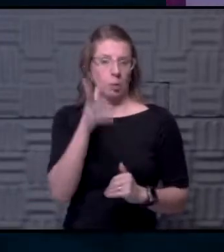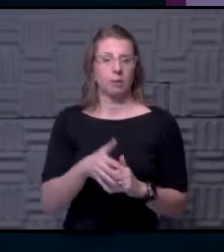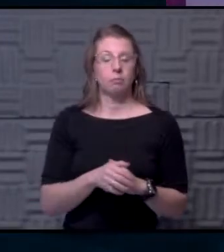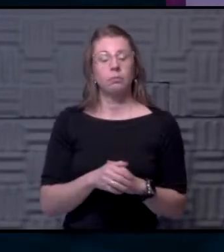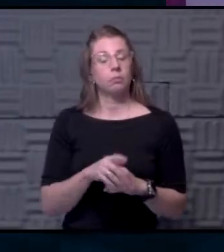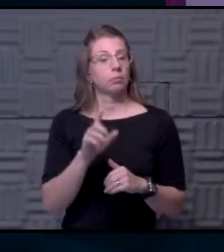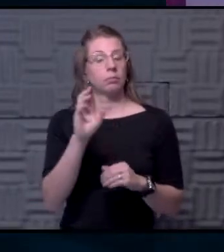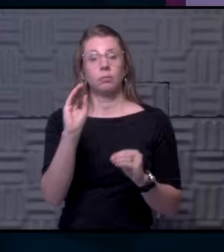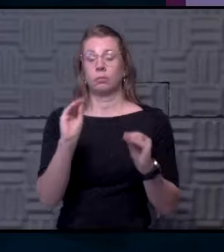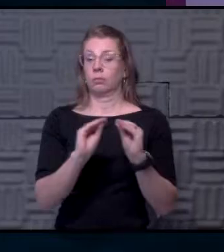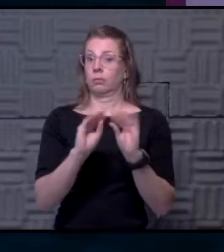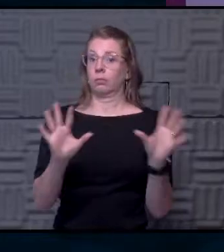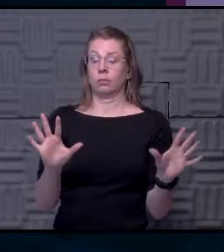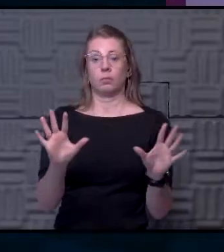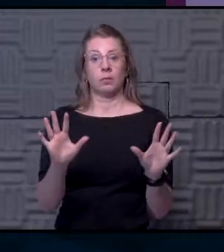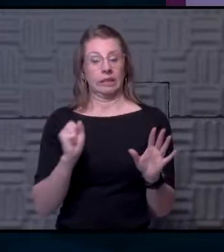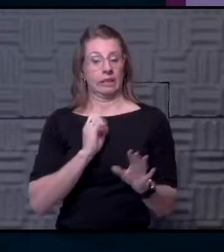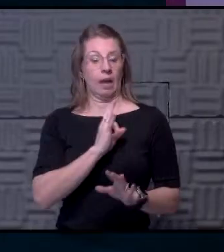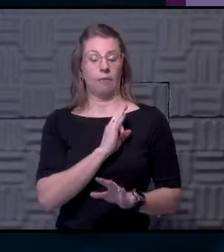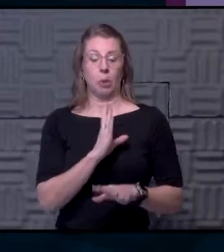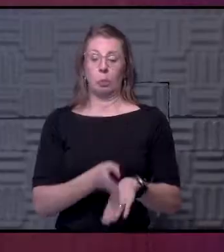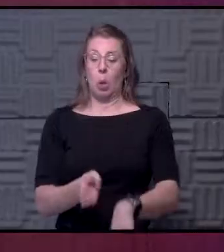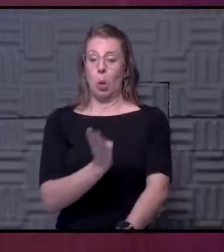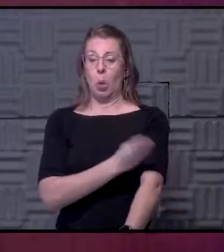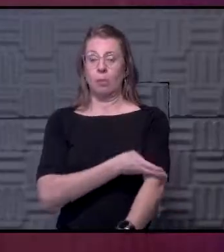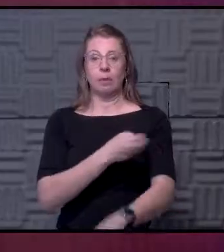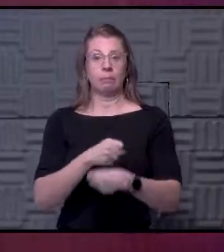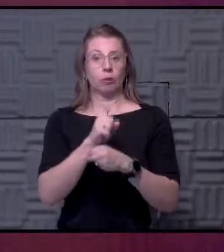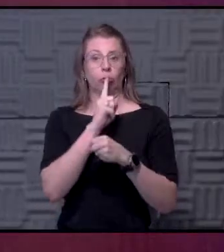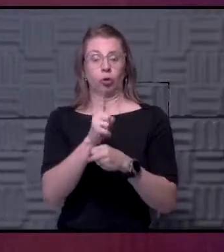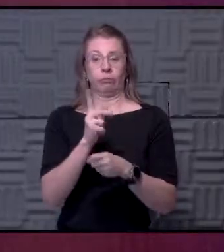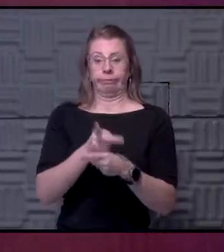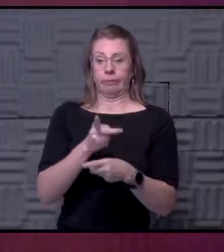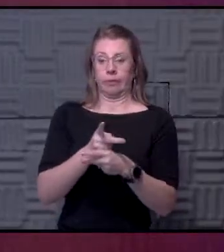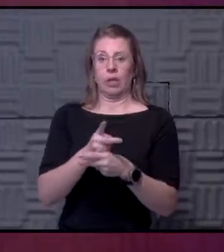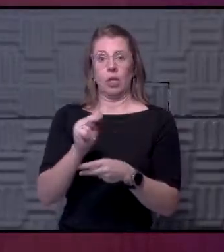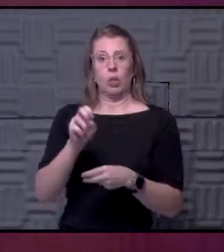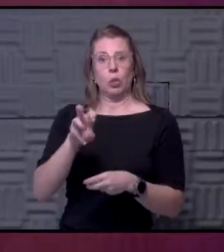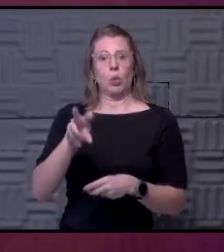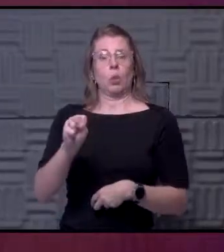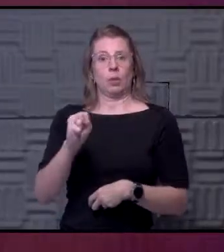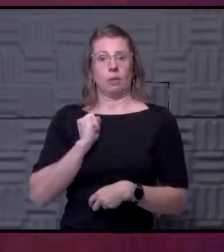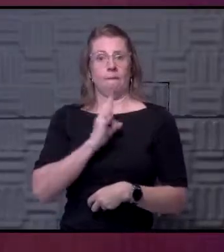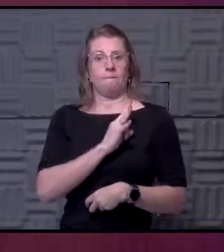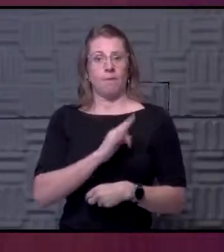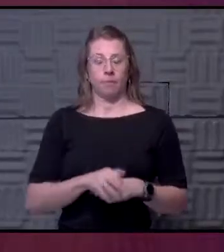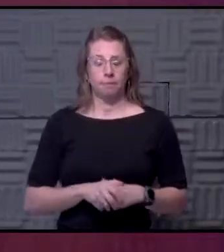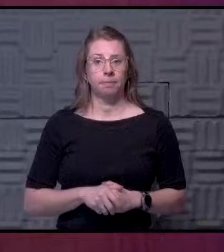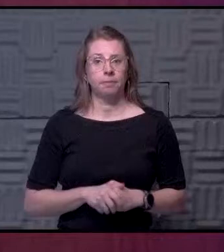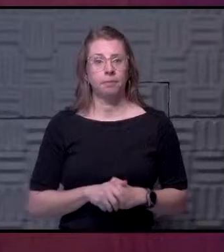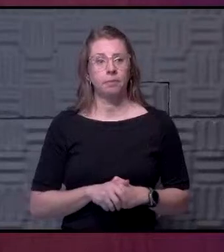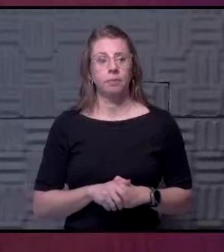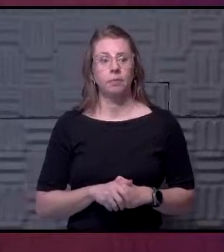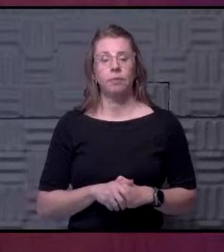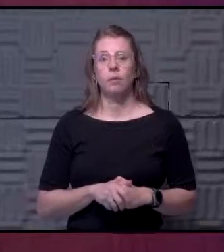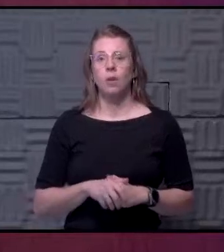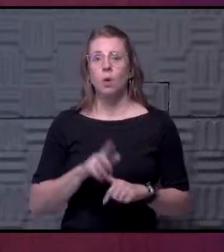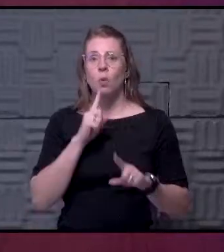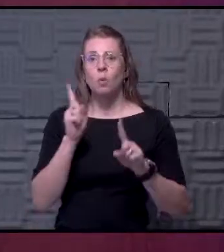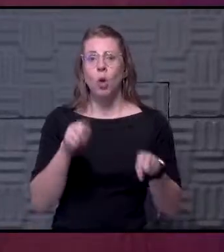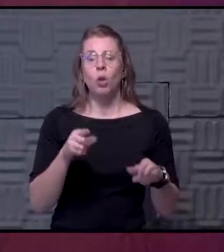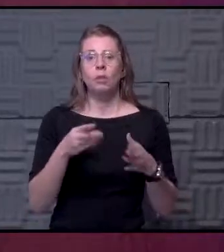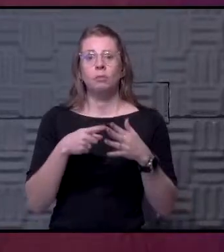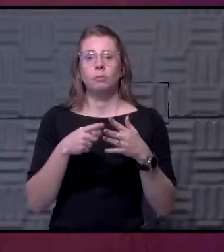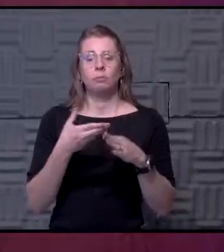making a difference for our staffing. It's been great. We still have to make sure we take care of the new staff. Let's see if there are reporters on the line before we get into